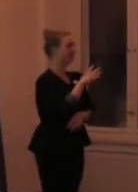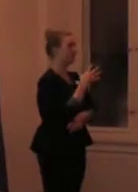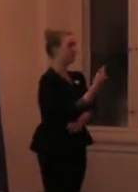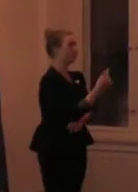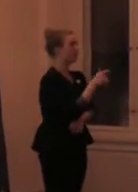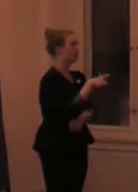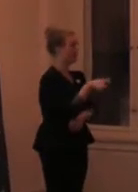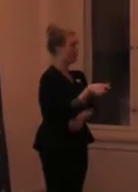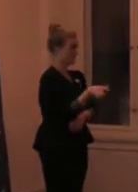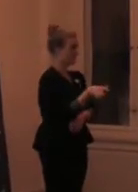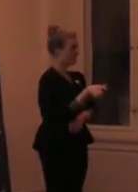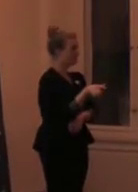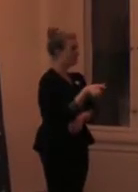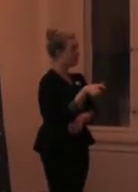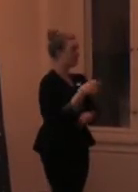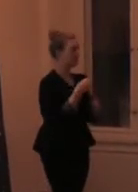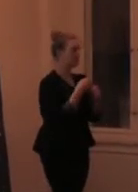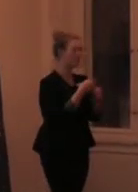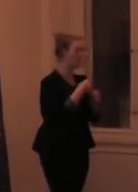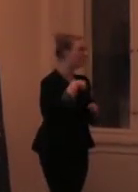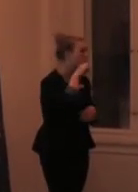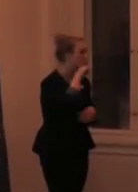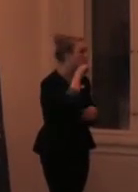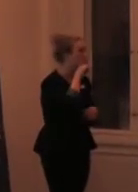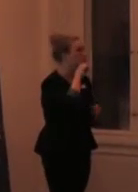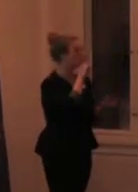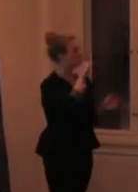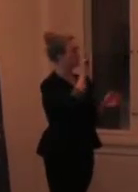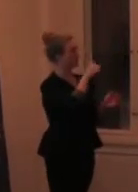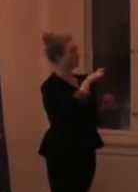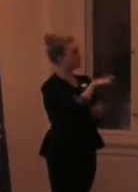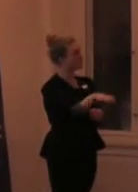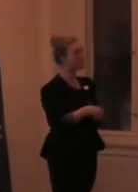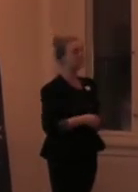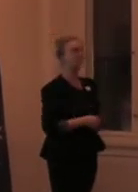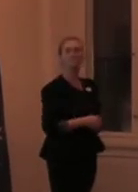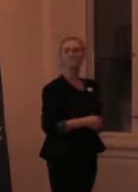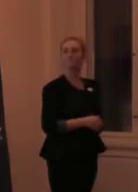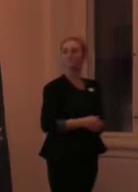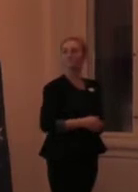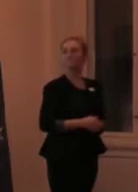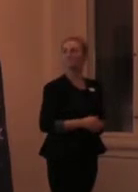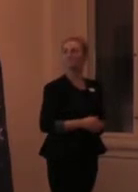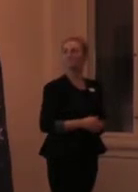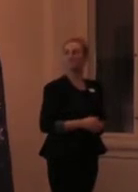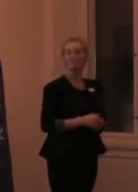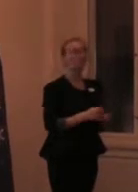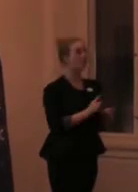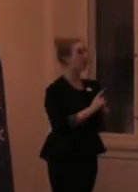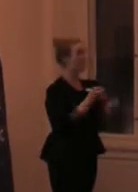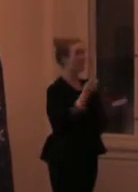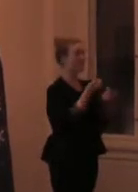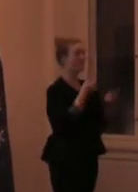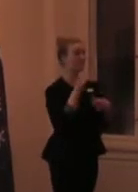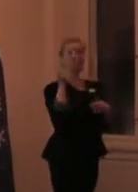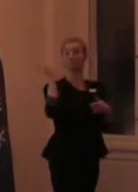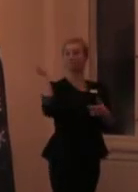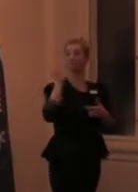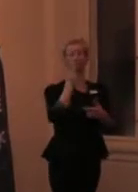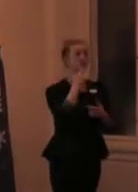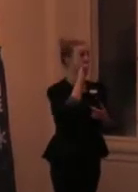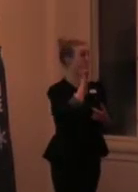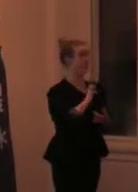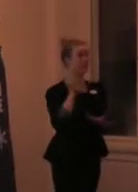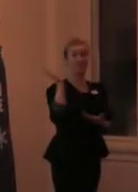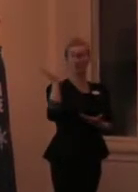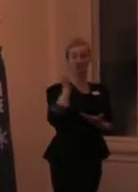with the, following the post every week. And also I received emails like this. This is one